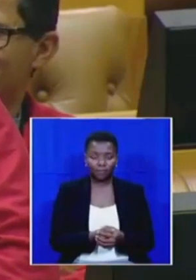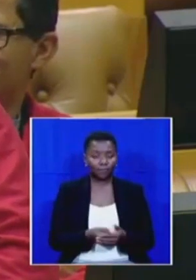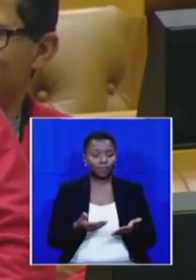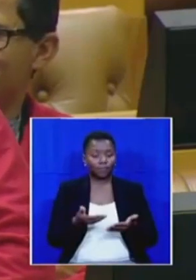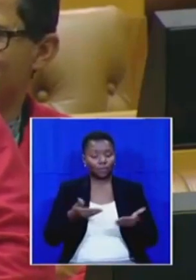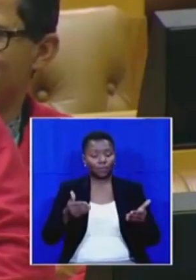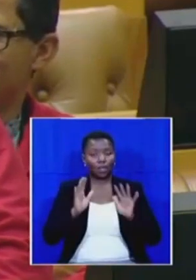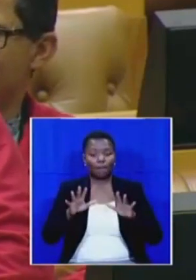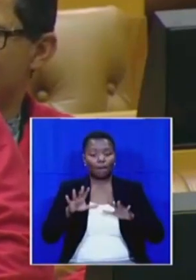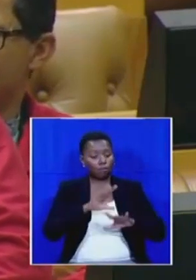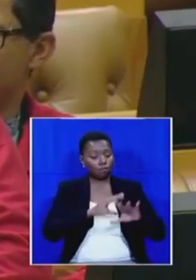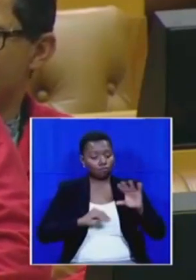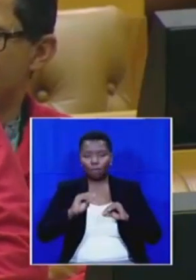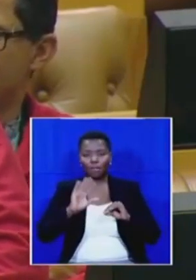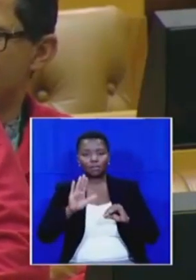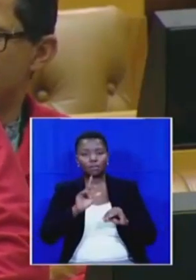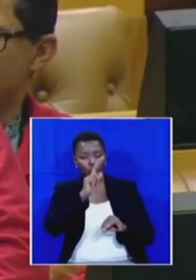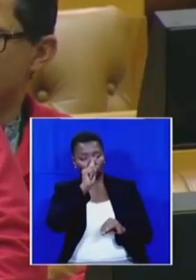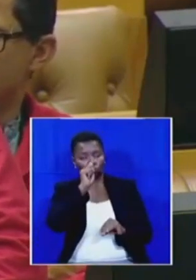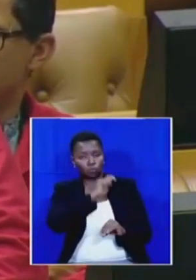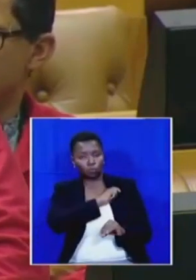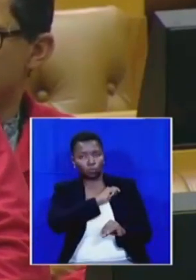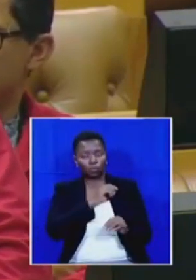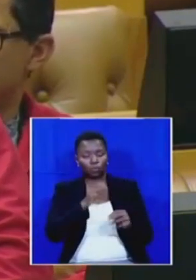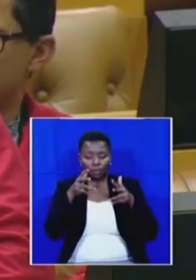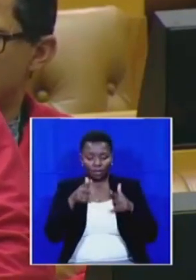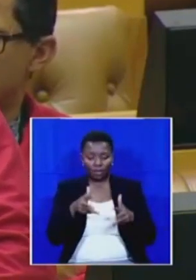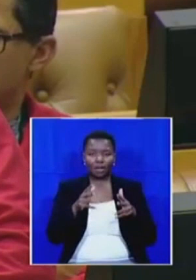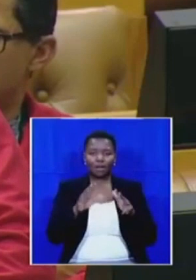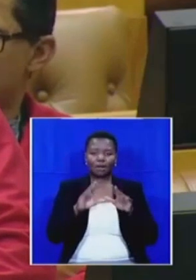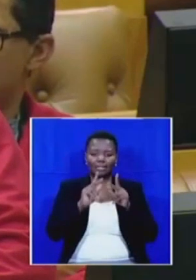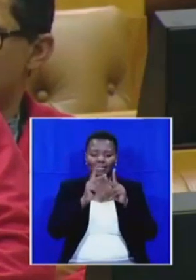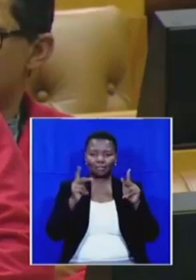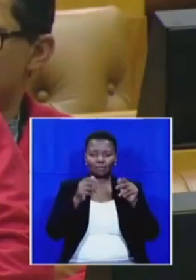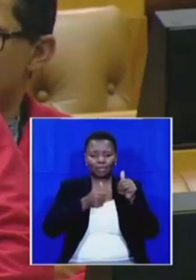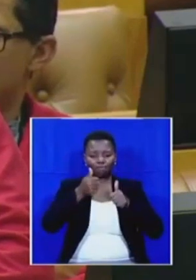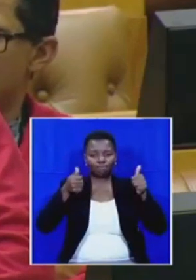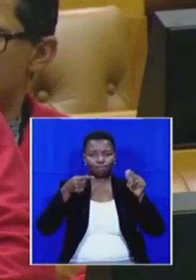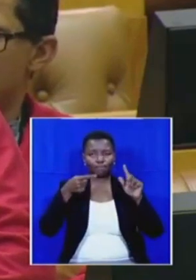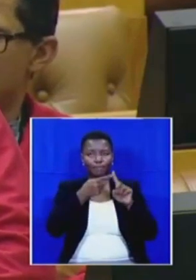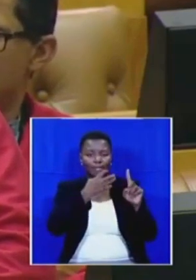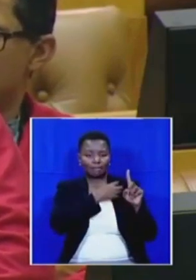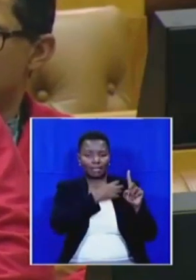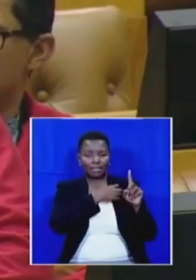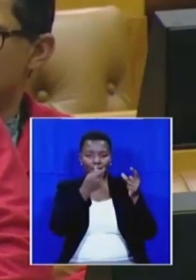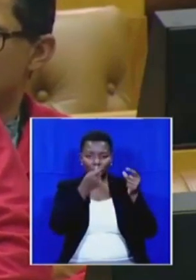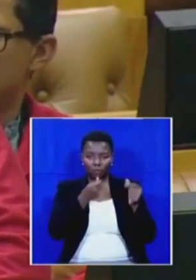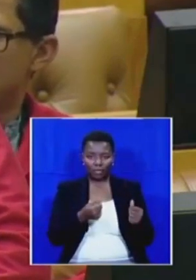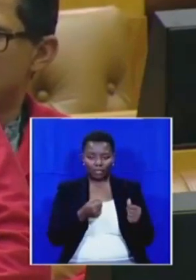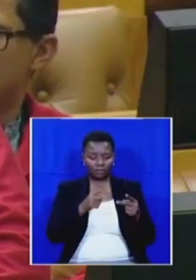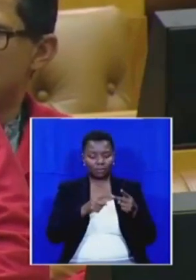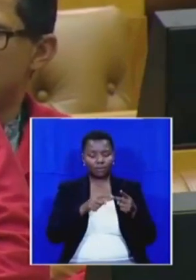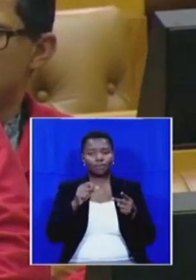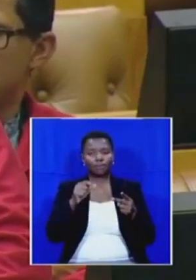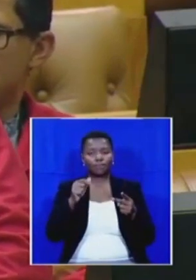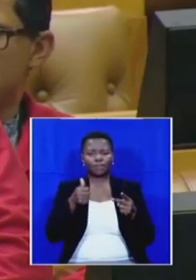innuendos. It is the reality. We wrote to all relevant authorities, Minister of Finance, Governor of the Reserve Bank,